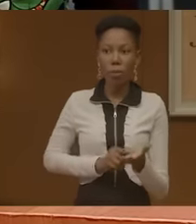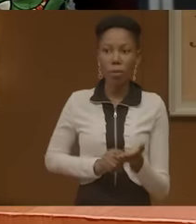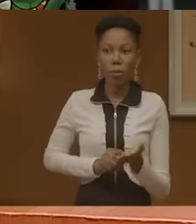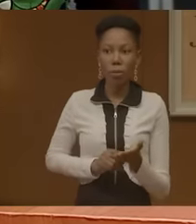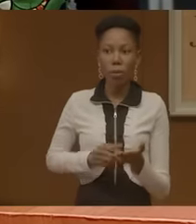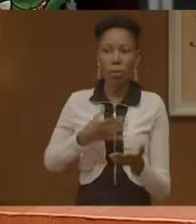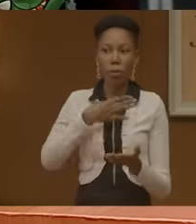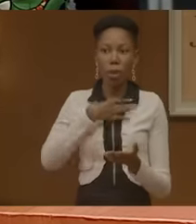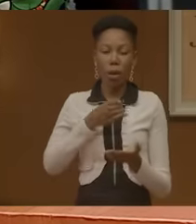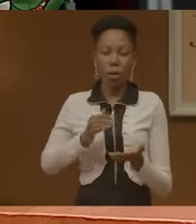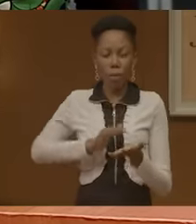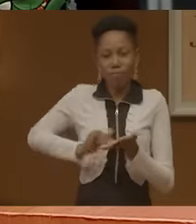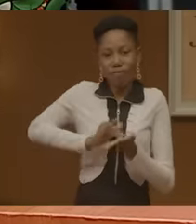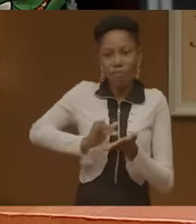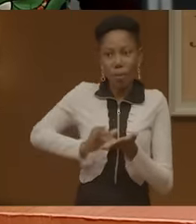dressing pack,